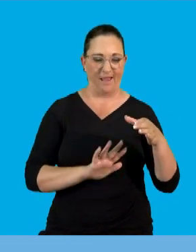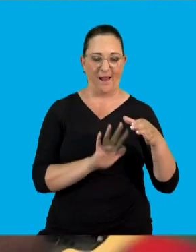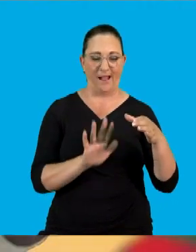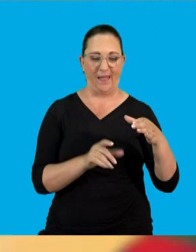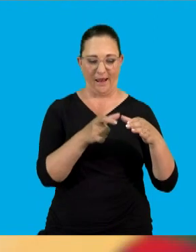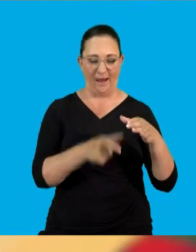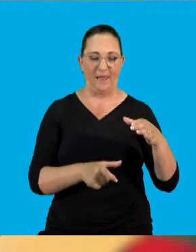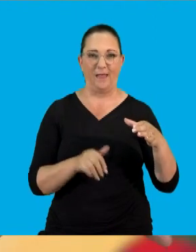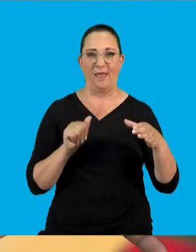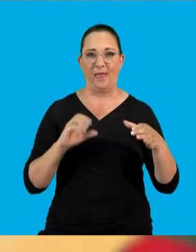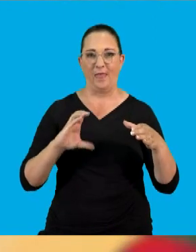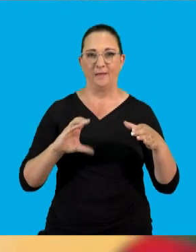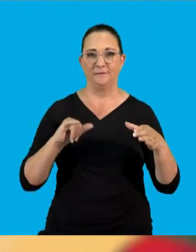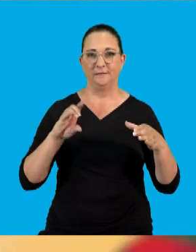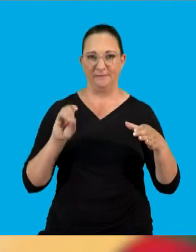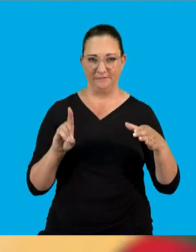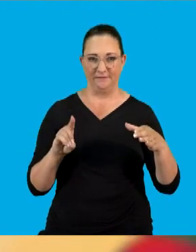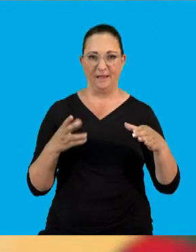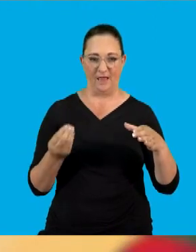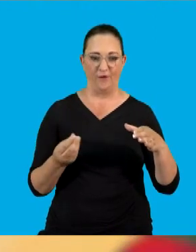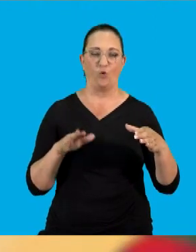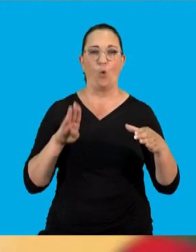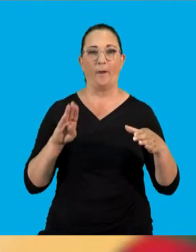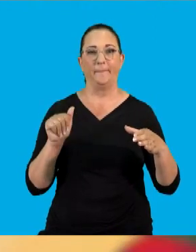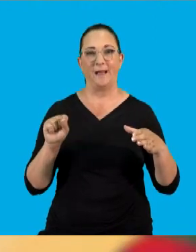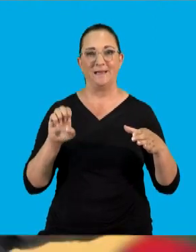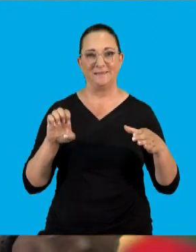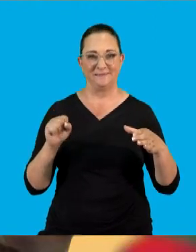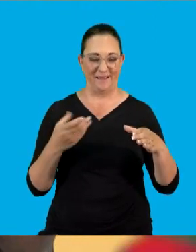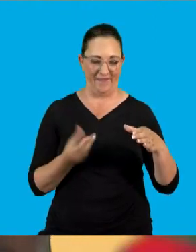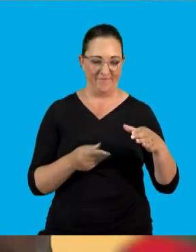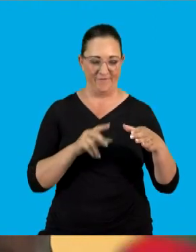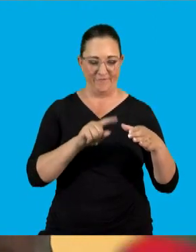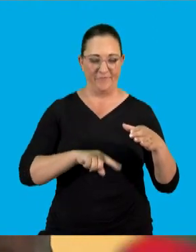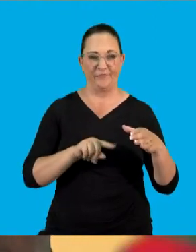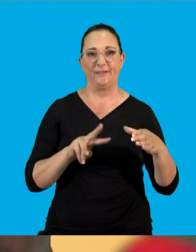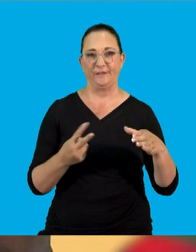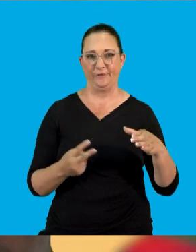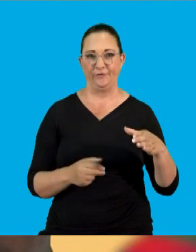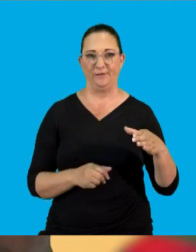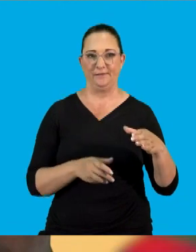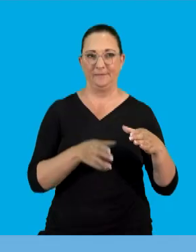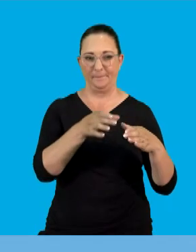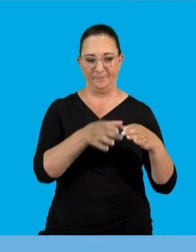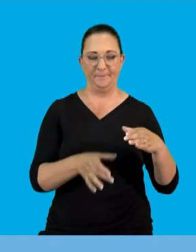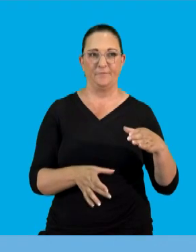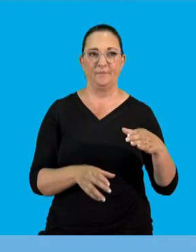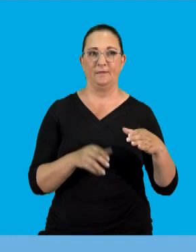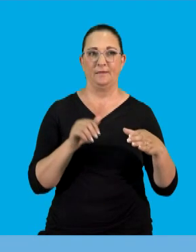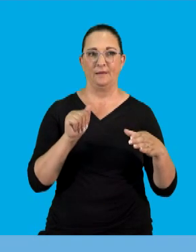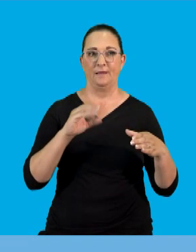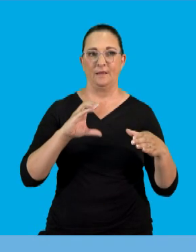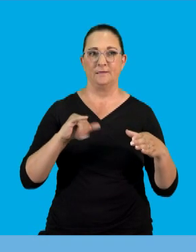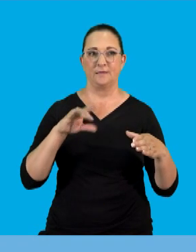color if it's in an acid and also a different color if it's in a base. Now those substances, they are referred to as